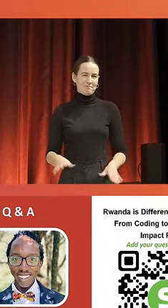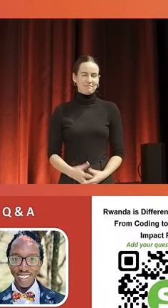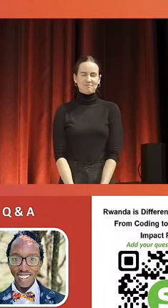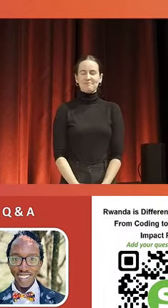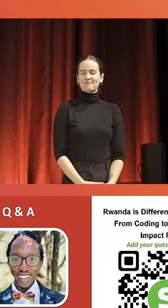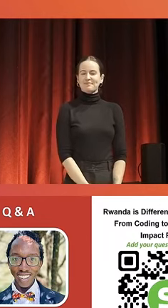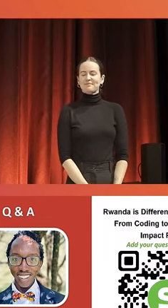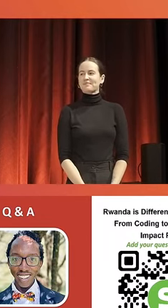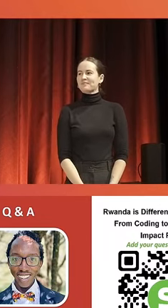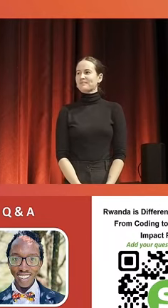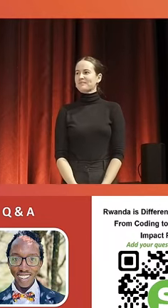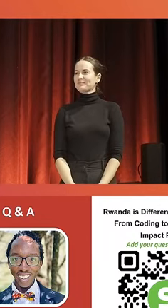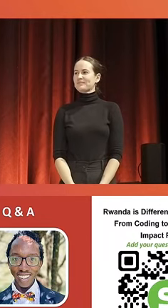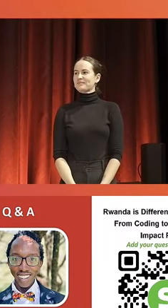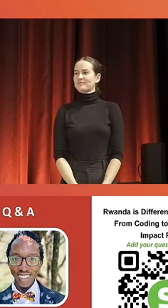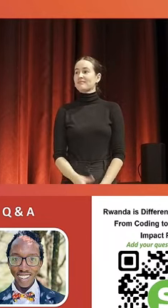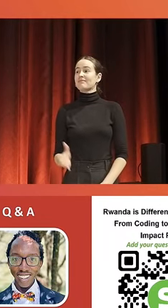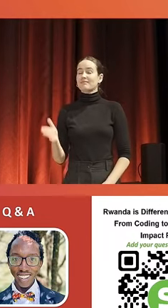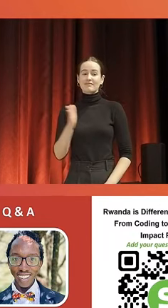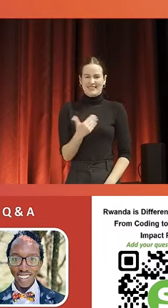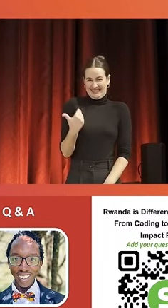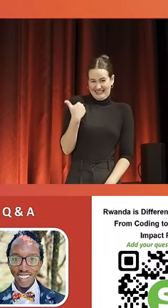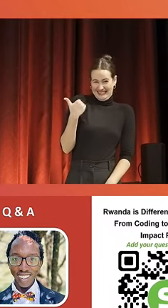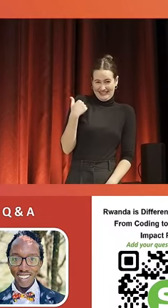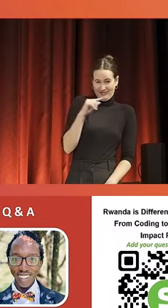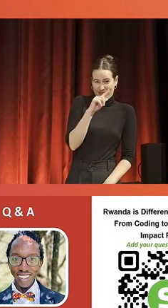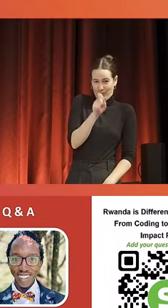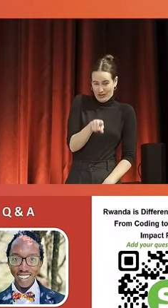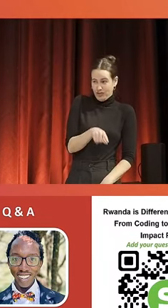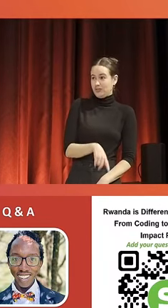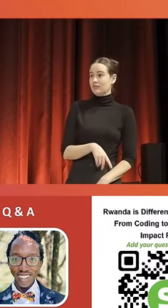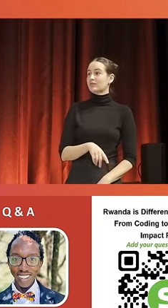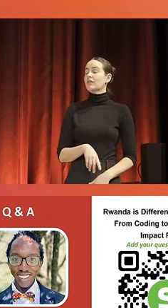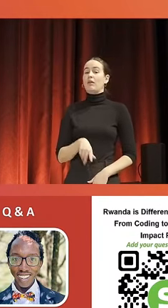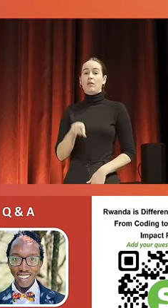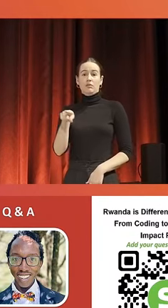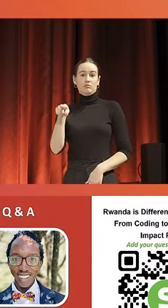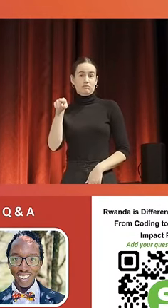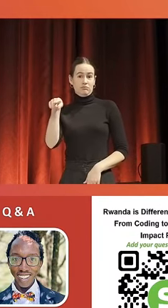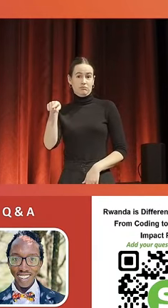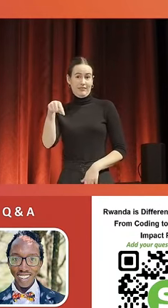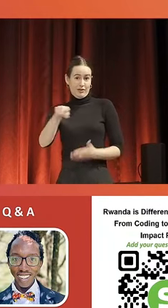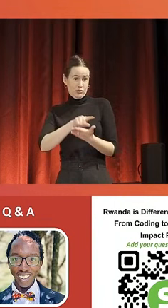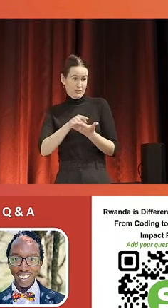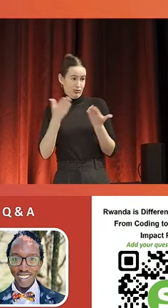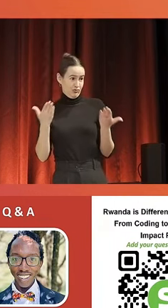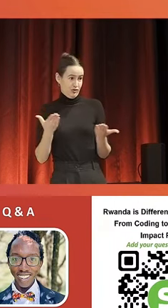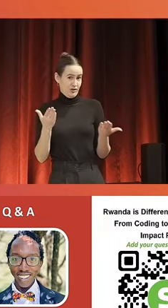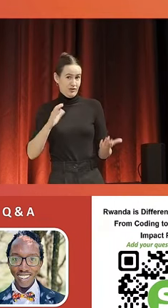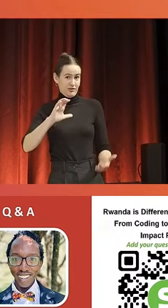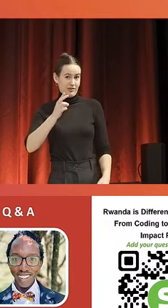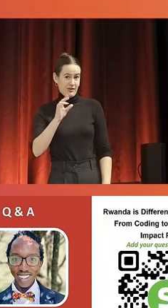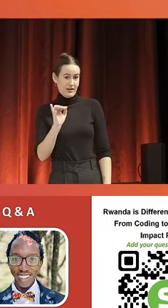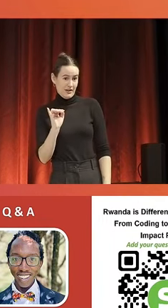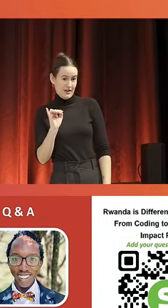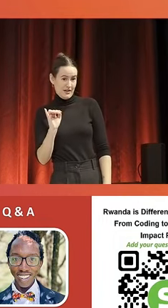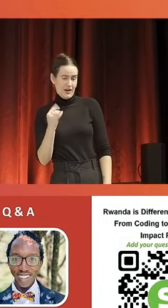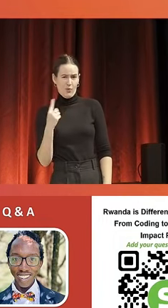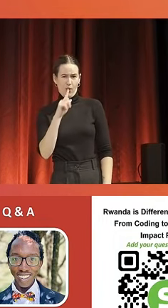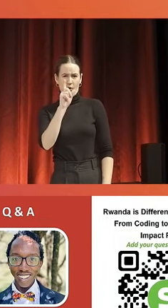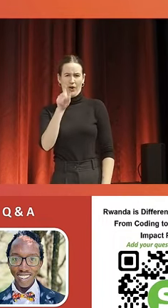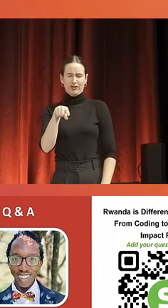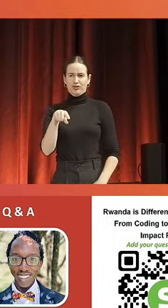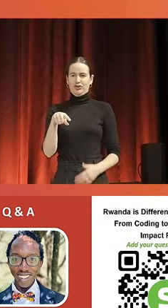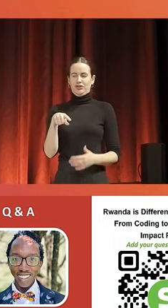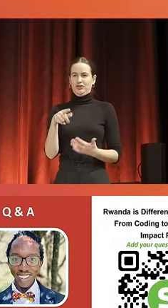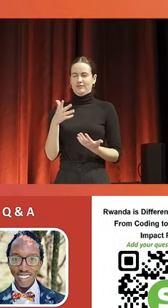So there is a very recent question here. So you've been at CHI, right? Mm-hmm. So a natural question to ask, and I can't believe you haven't asked it already. Mm-hmm.